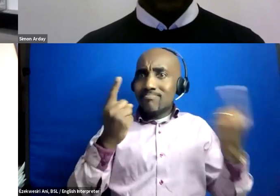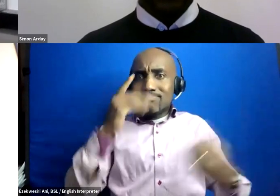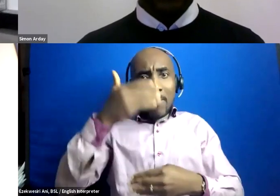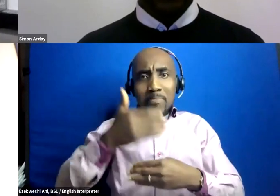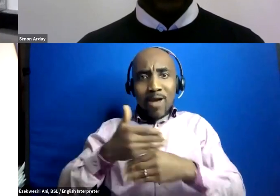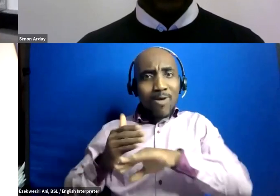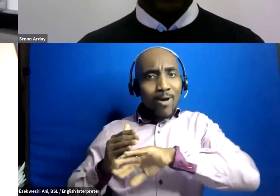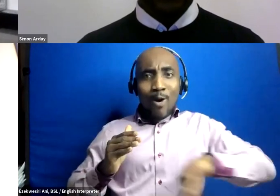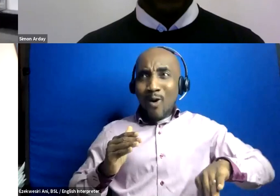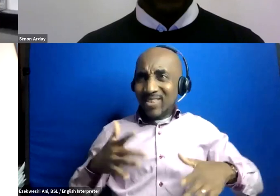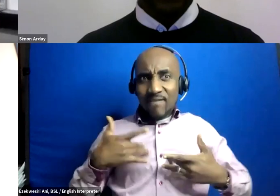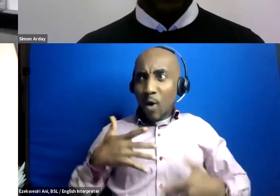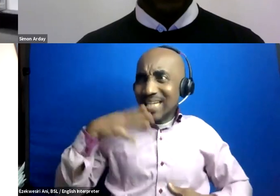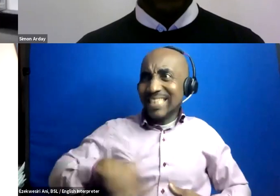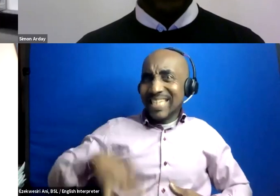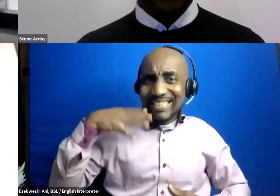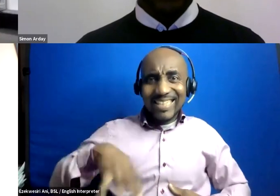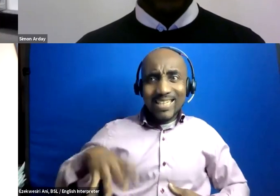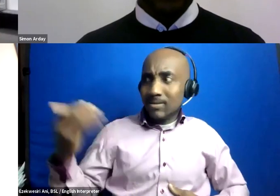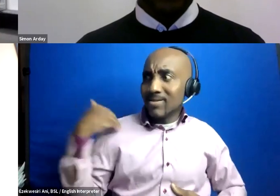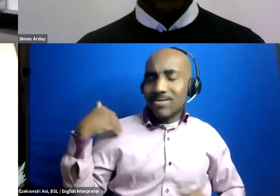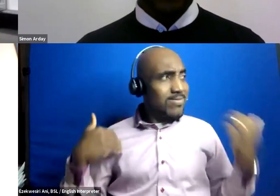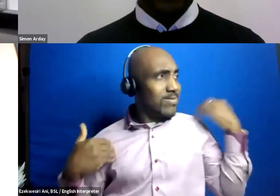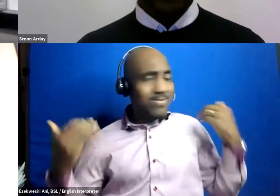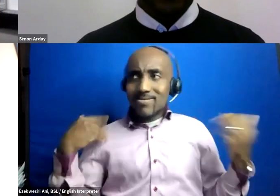They just felt the need to just come up and talk to me. And